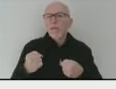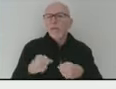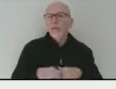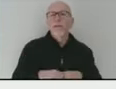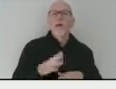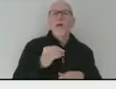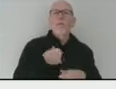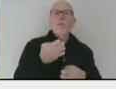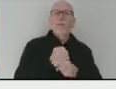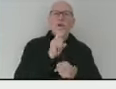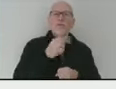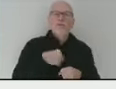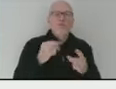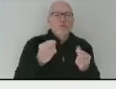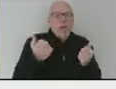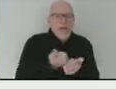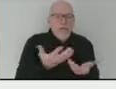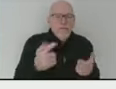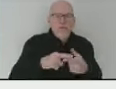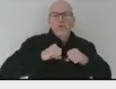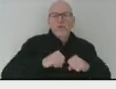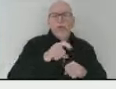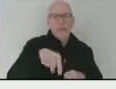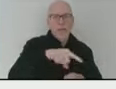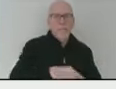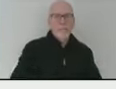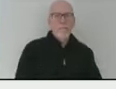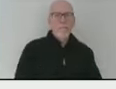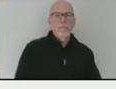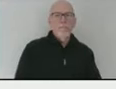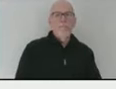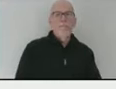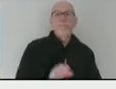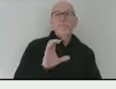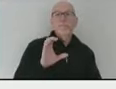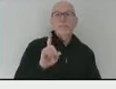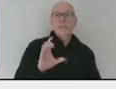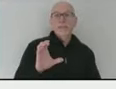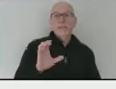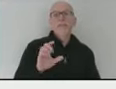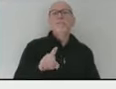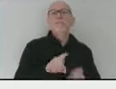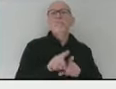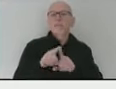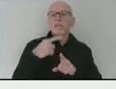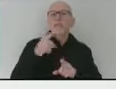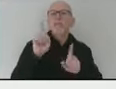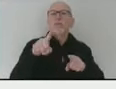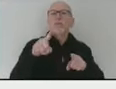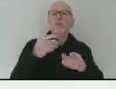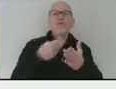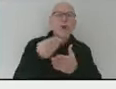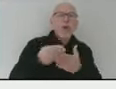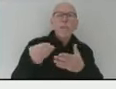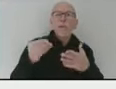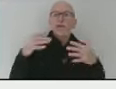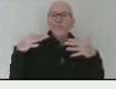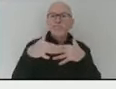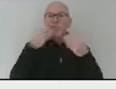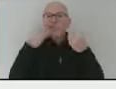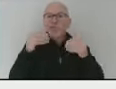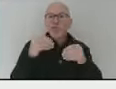do everything possible to protect them. The CDC also lists going shopping in crowded stores just before or in